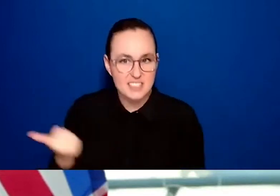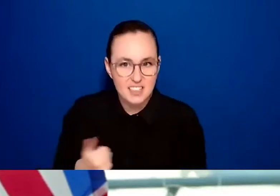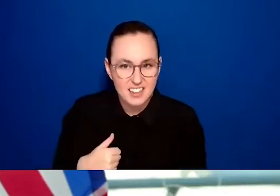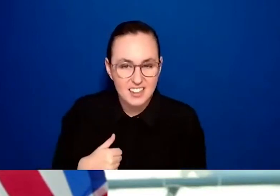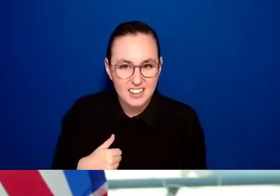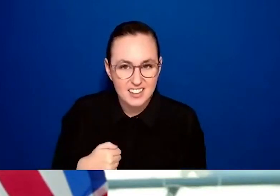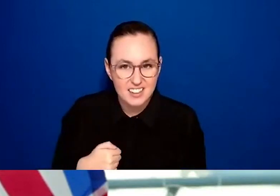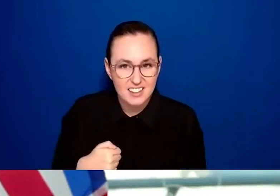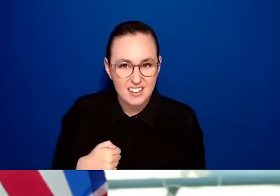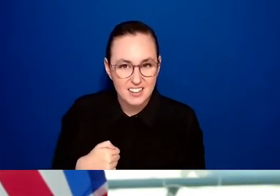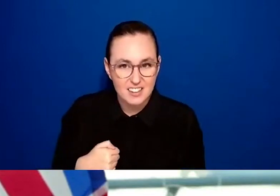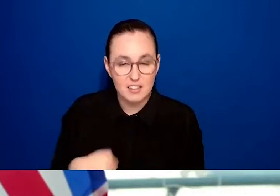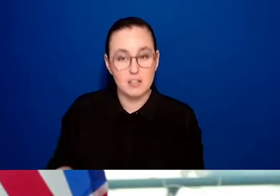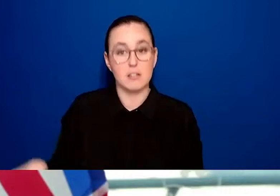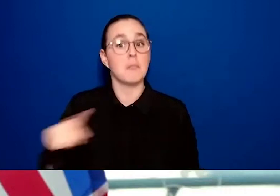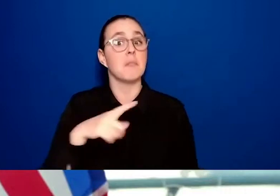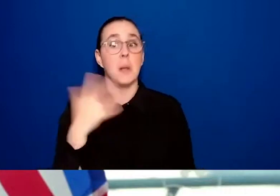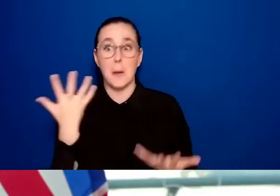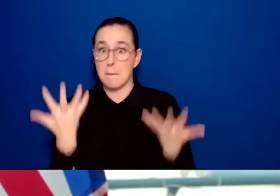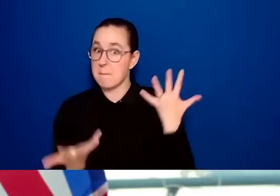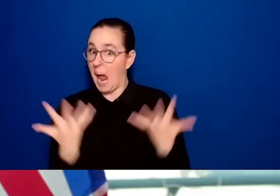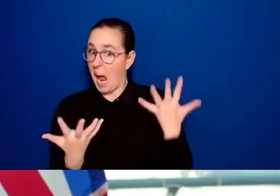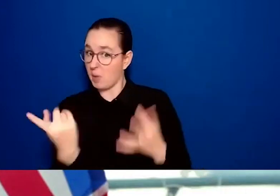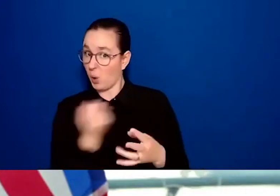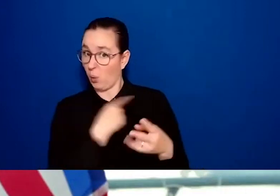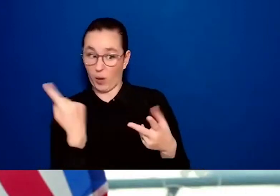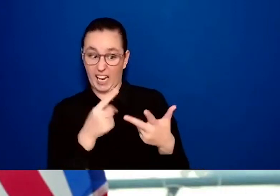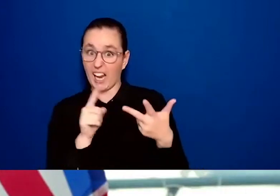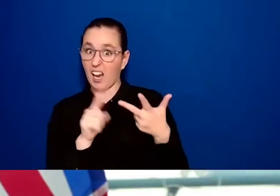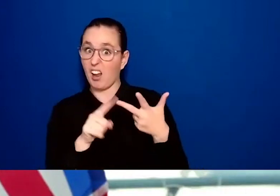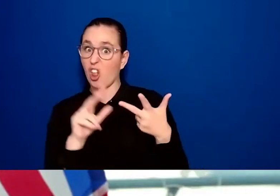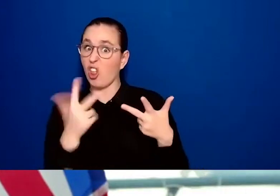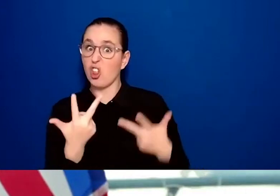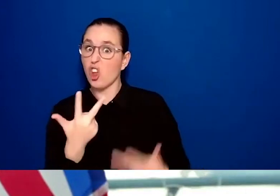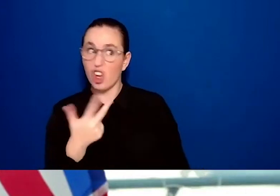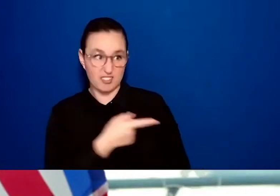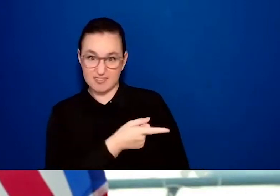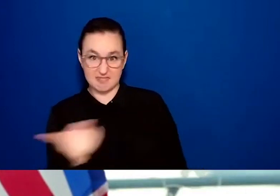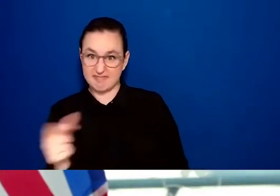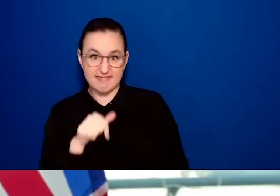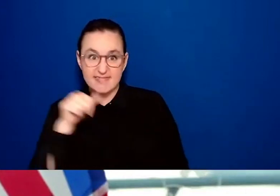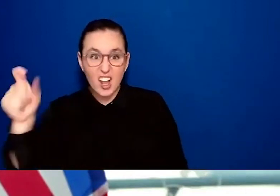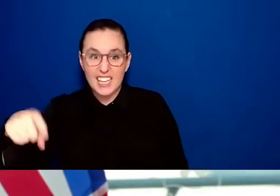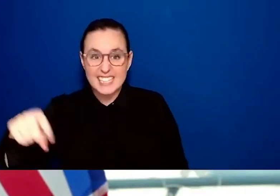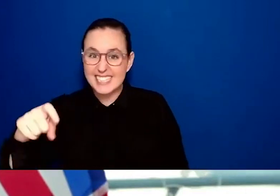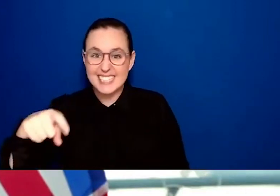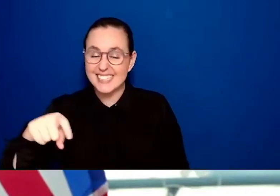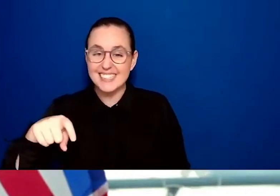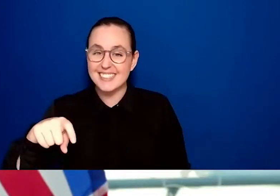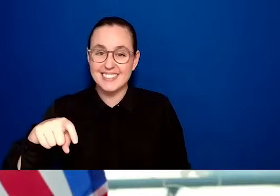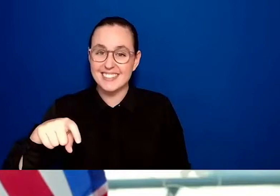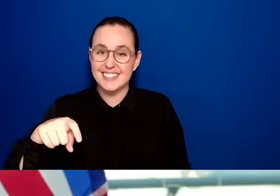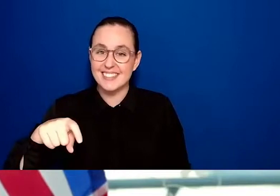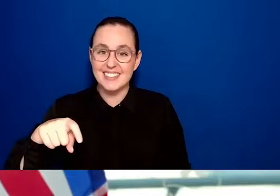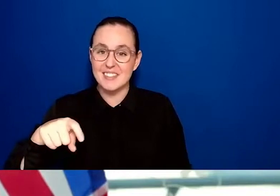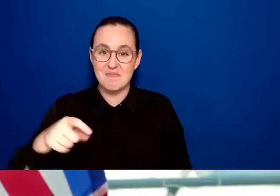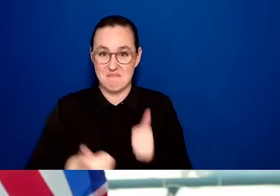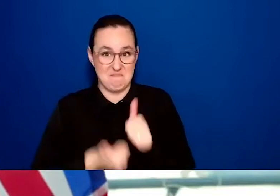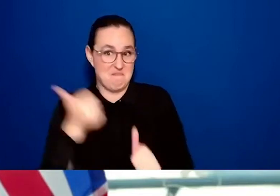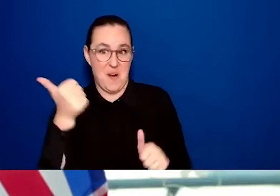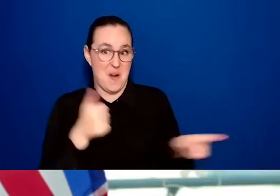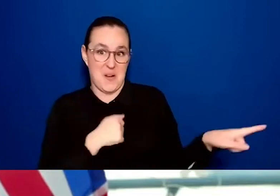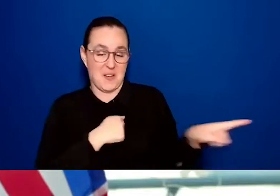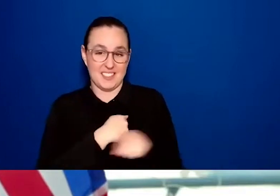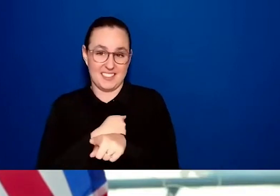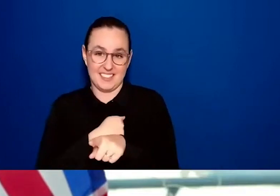seniors. Where, as you mentioned, the area that we are paying close attention to is seniors in long-term care, because of